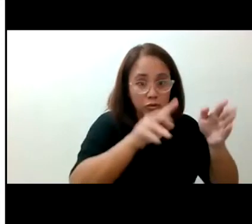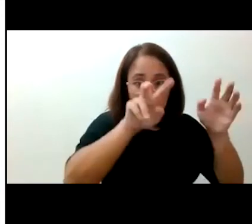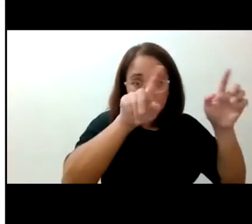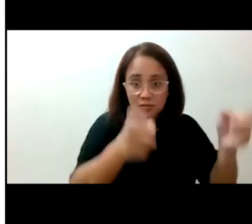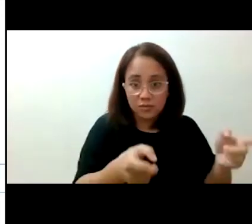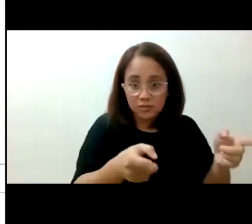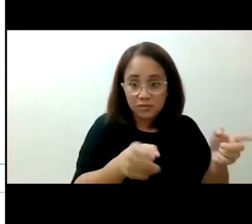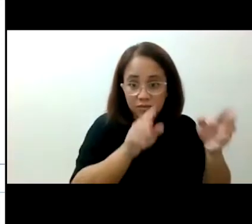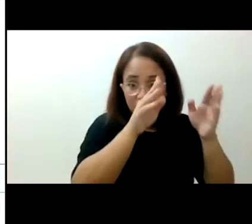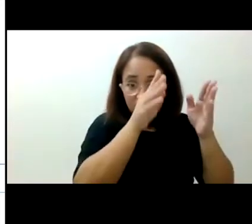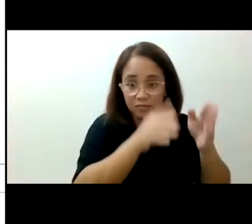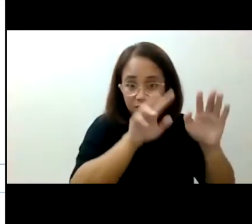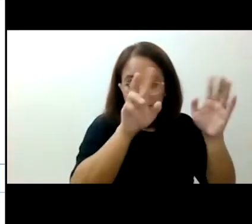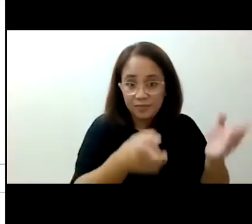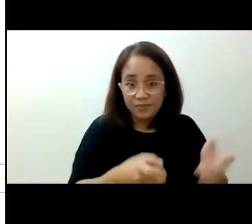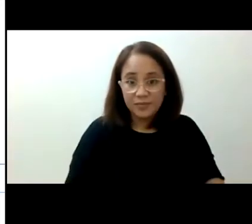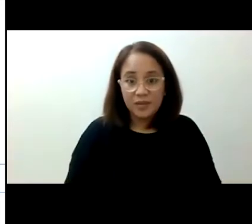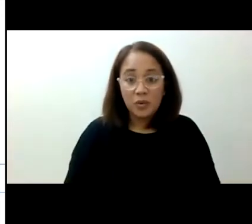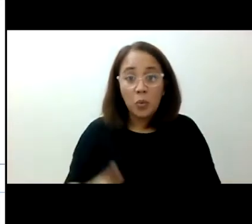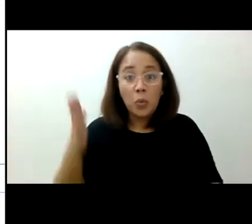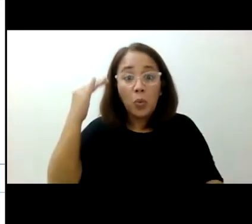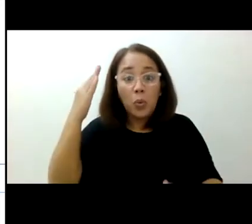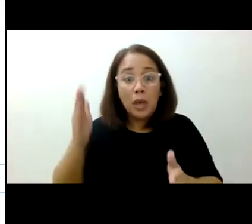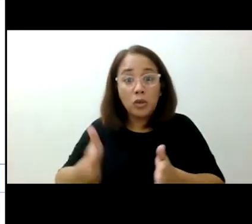Because Okay, tall for building is different one.